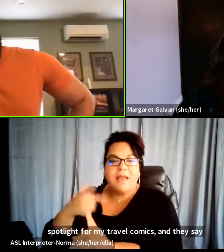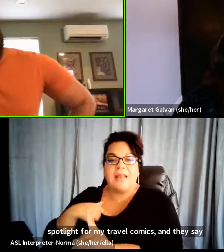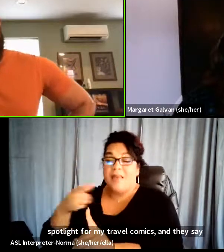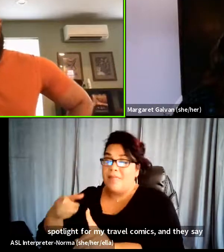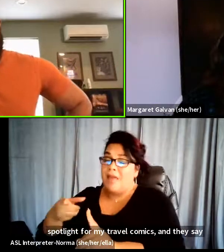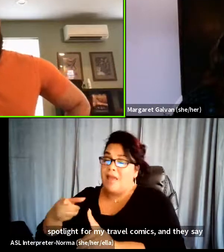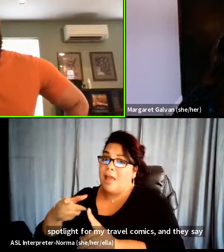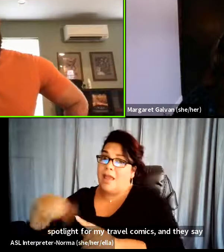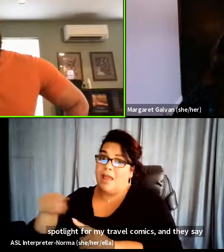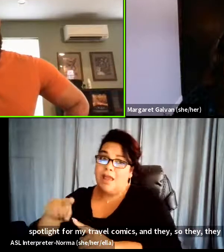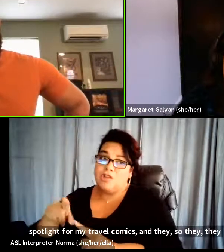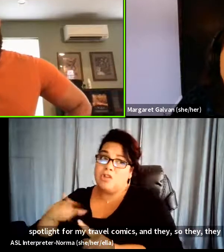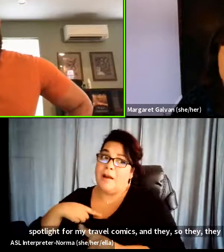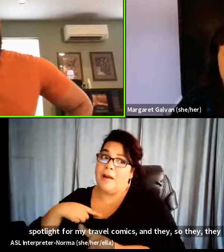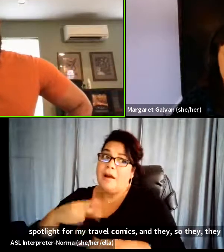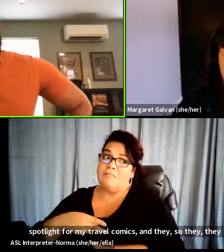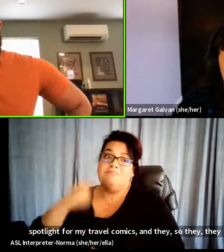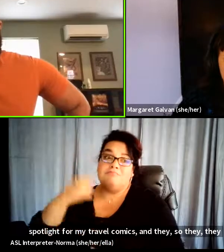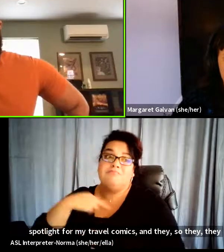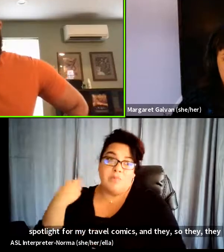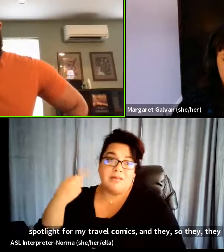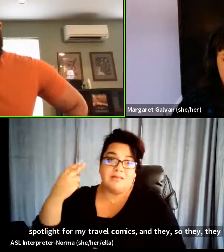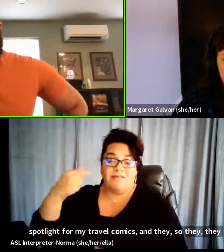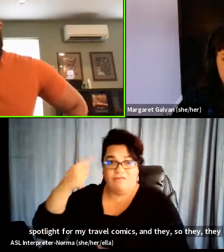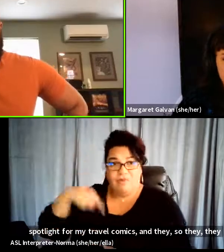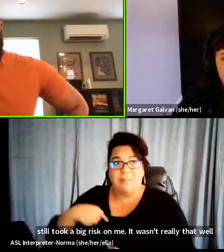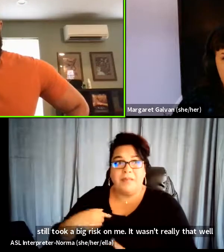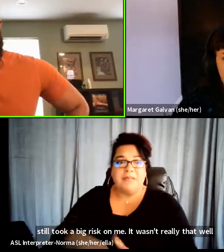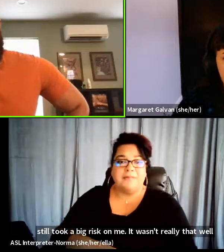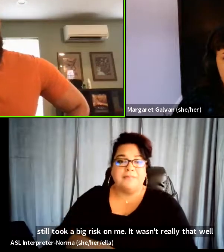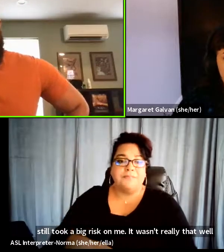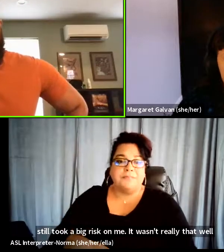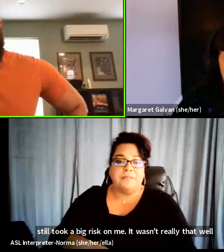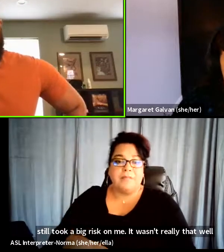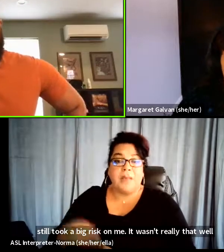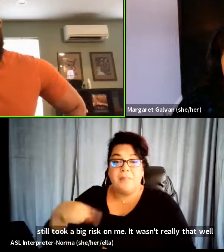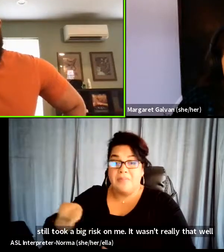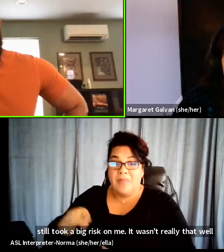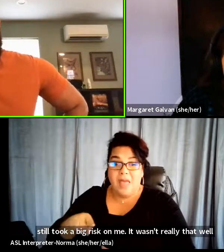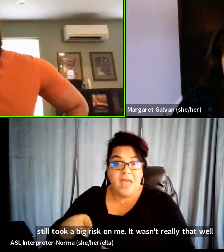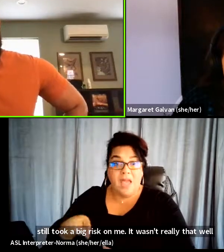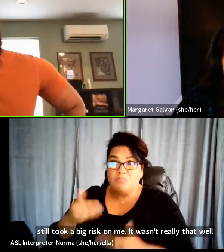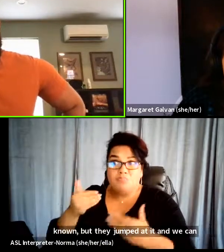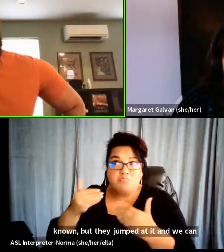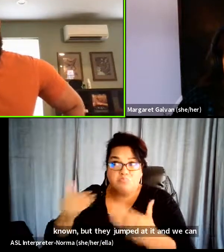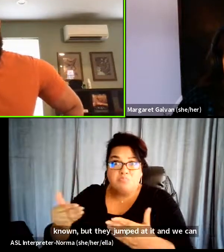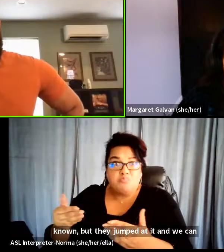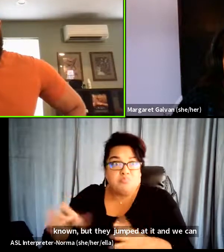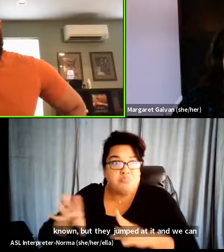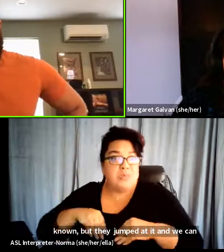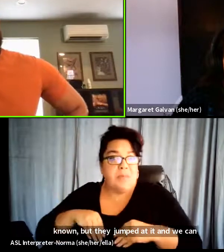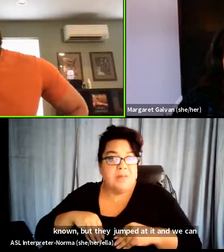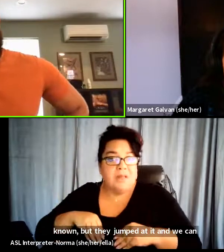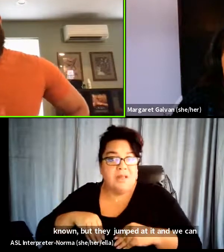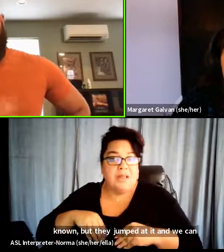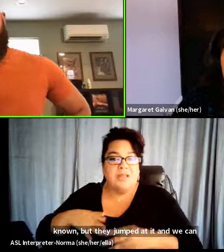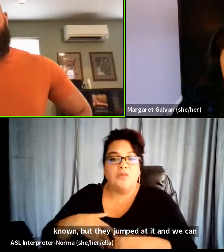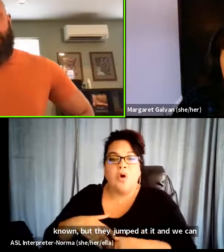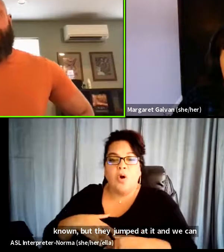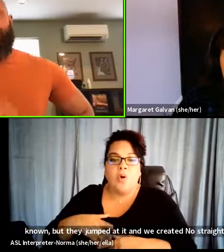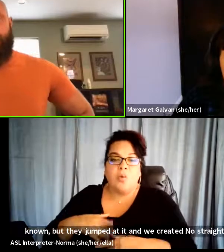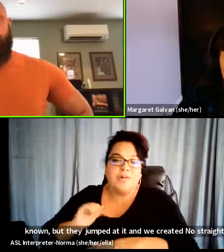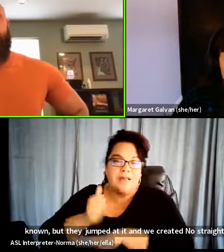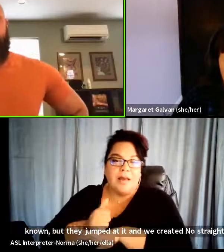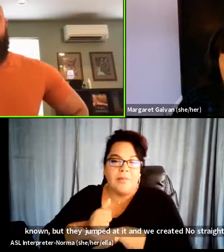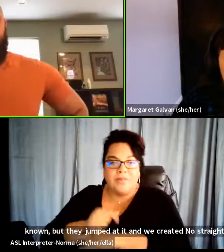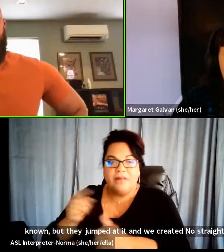on me. It wasn't really that well known. But they jumped at it and we created No Straight Lines, which was the first world's first